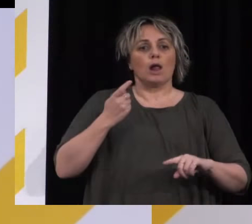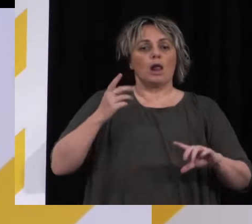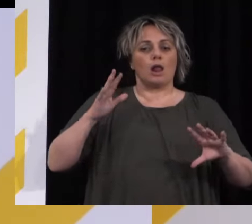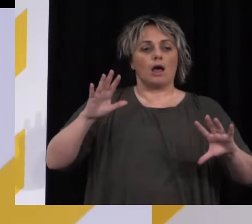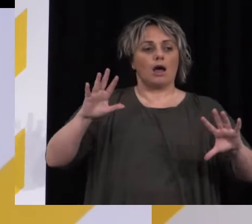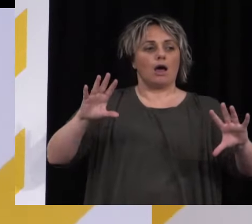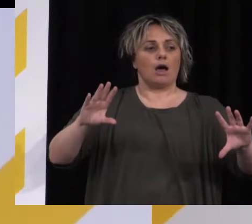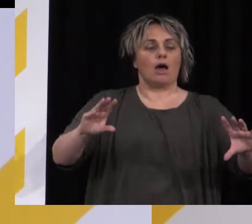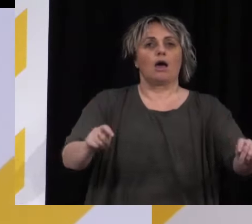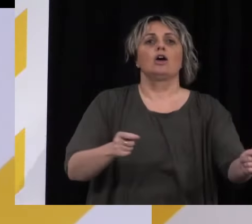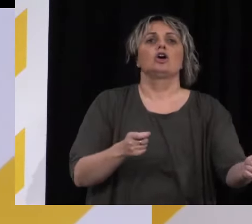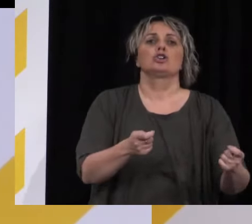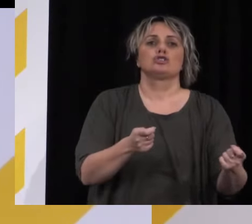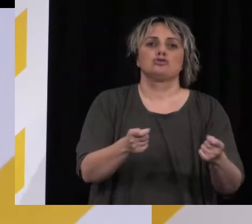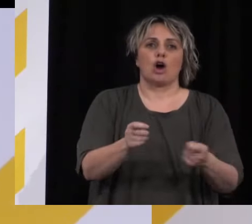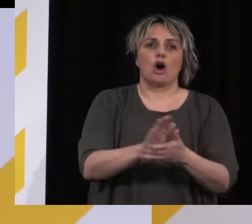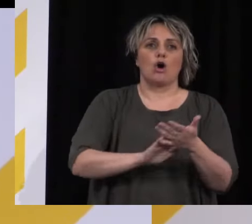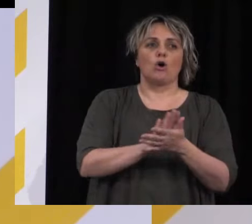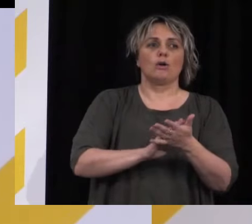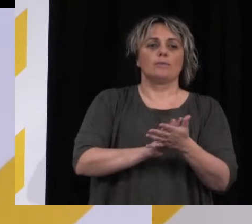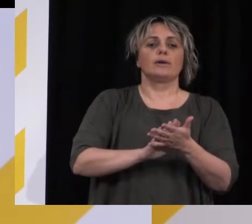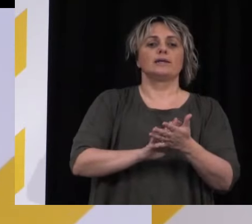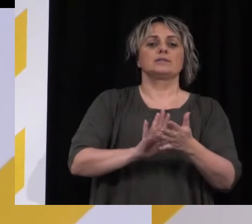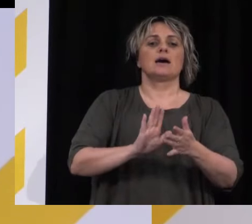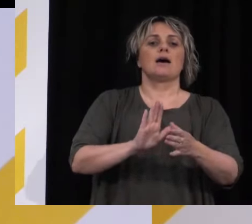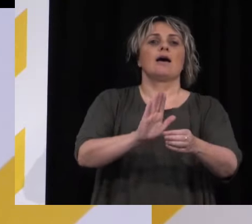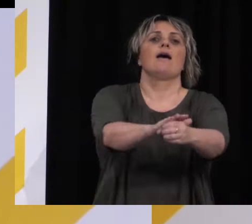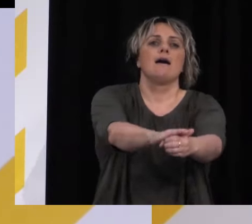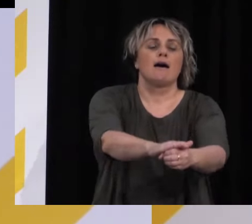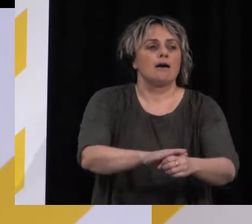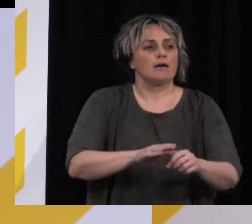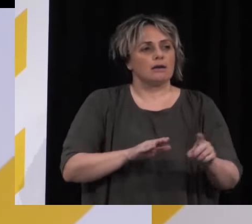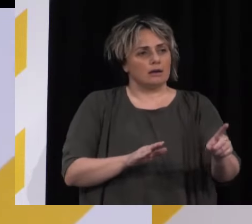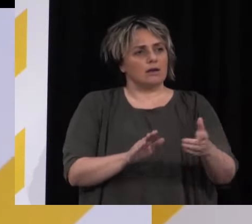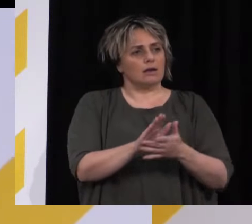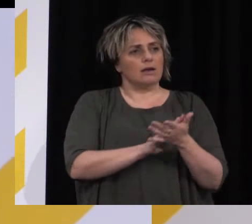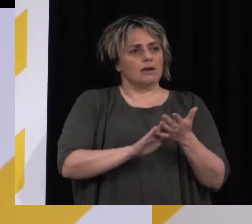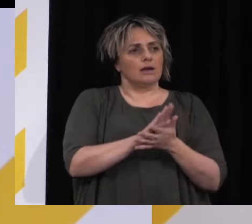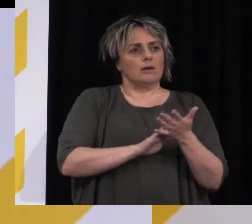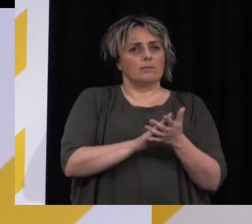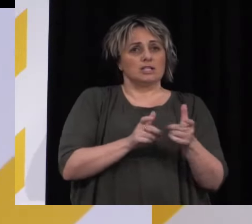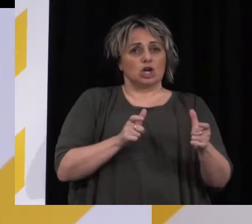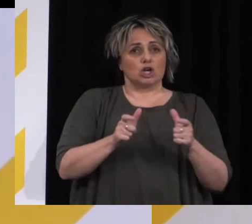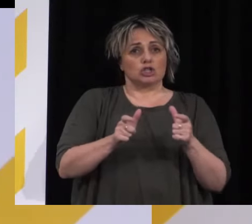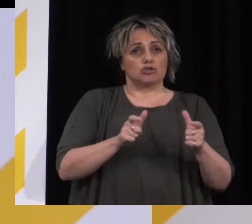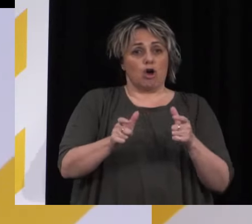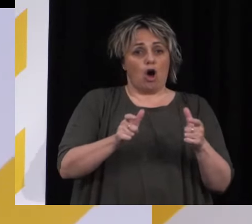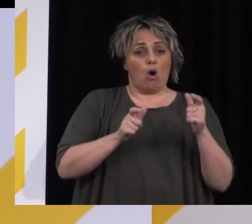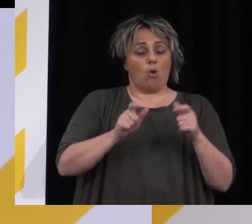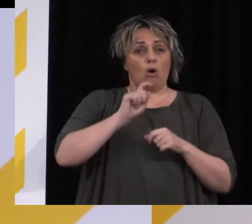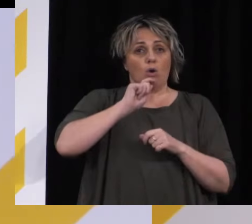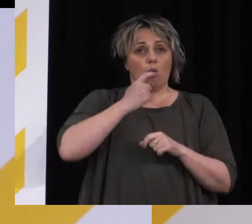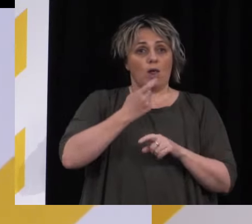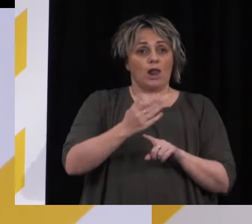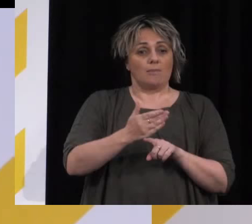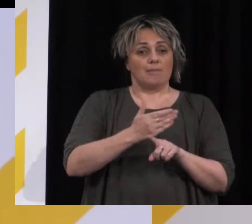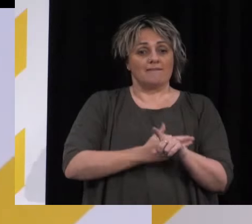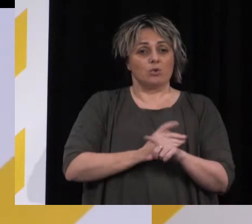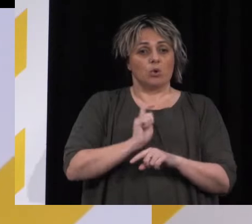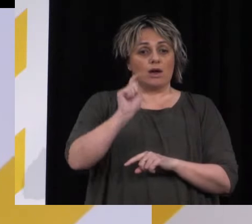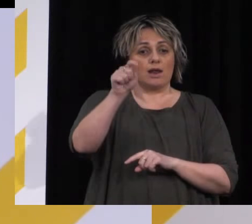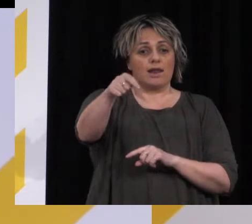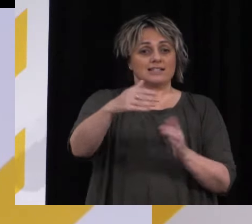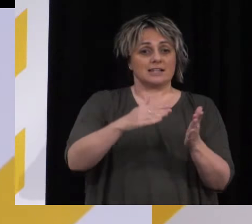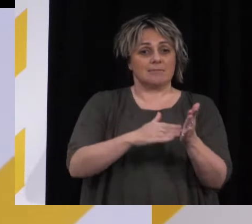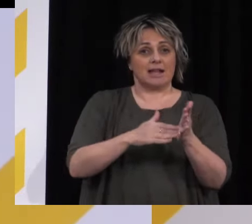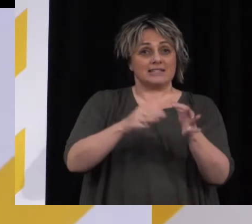controlled and so see the tail. So eventually, does that mean though that they won't be controlled in time for the next Monday